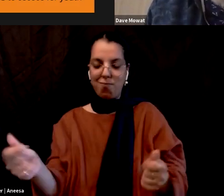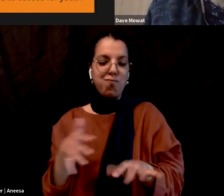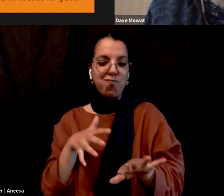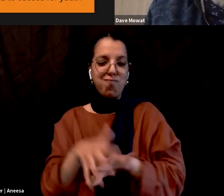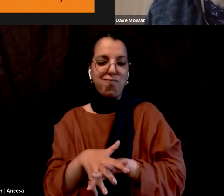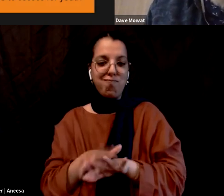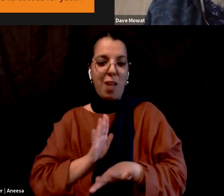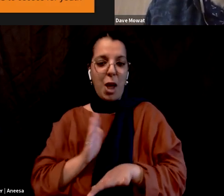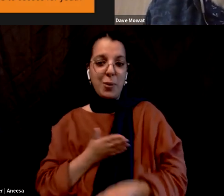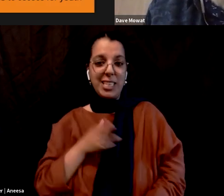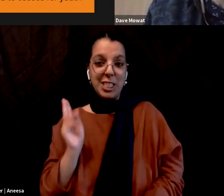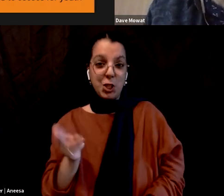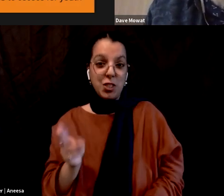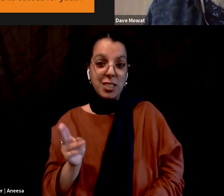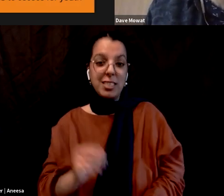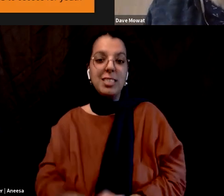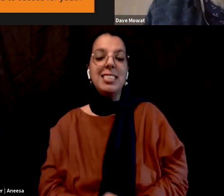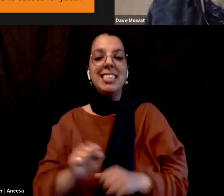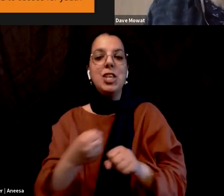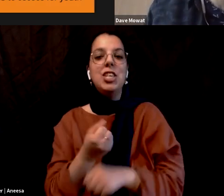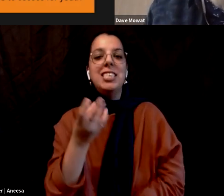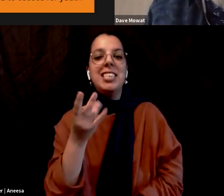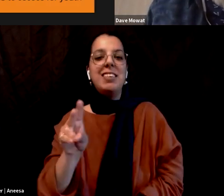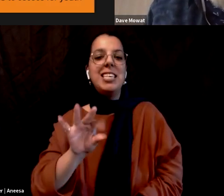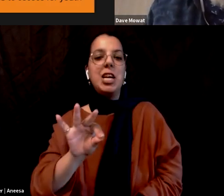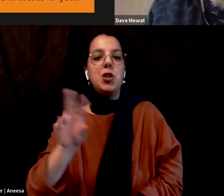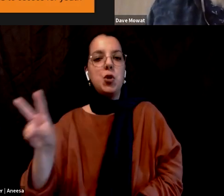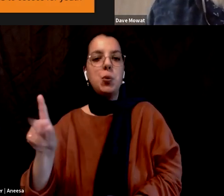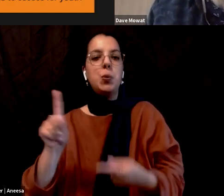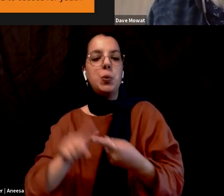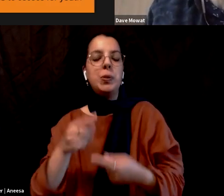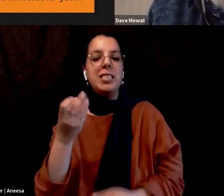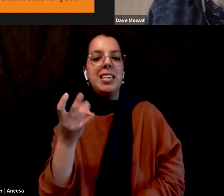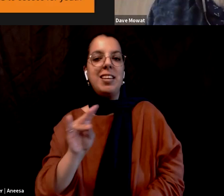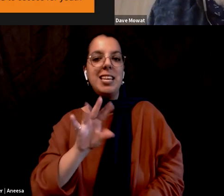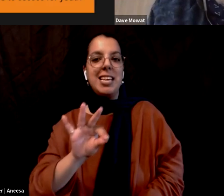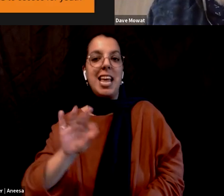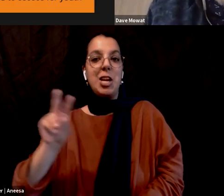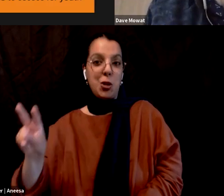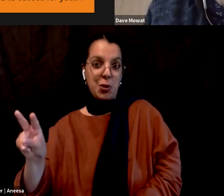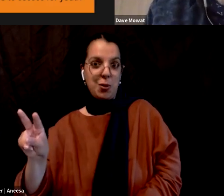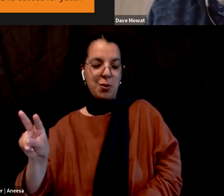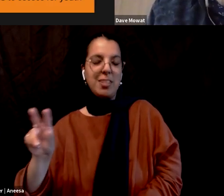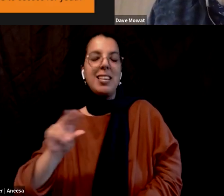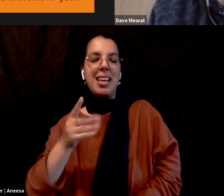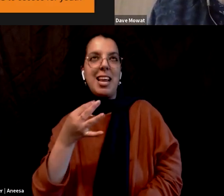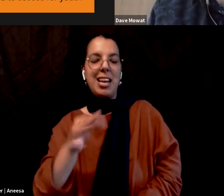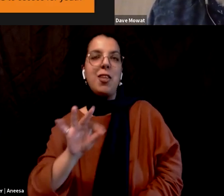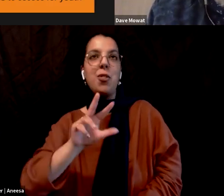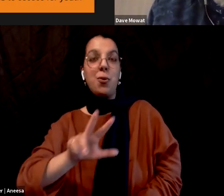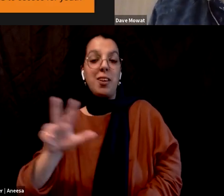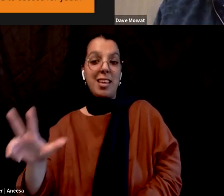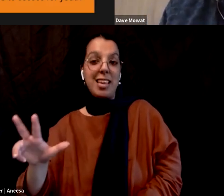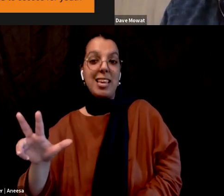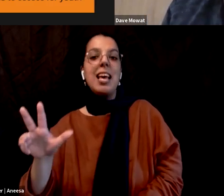By 1792 and 1793, the wife of the Lieutenant Governor